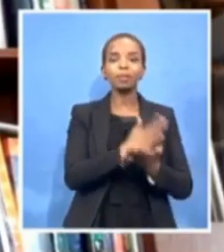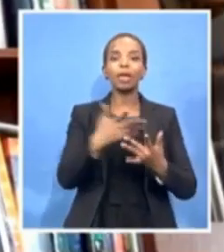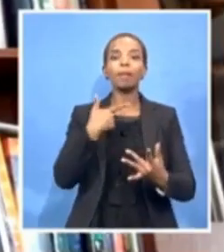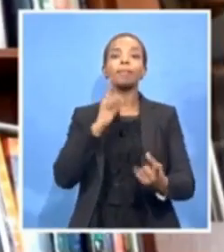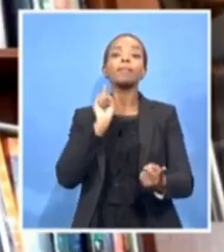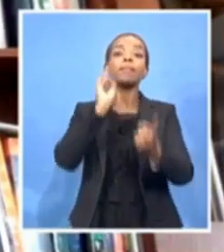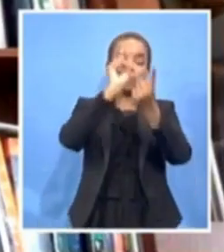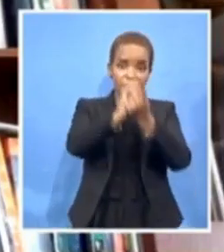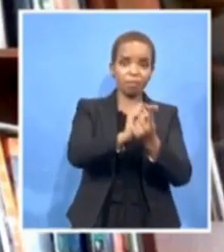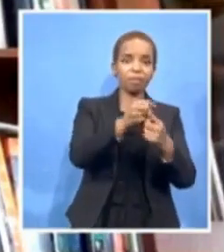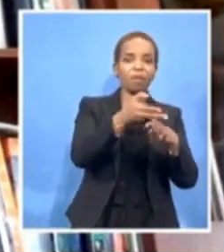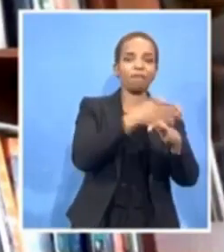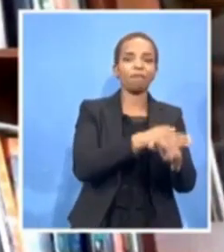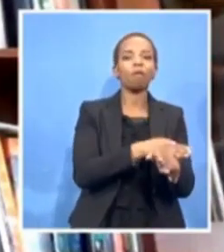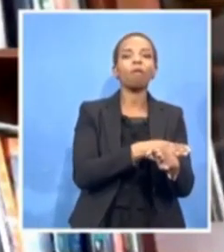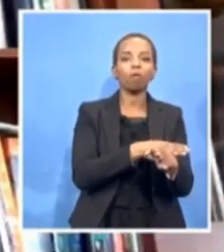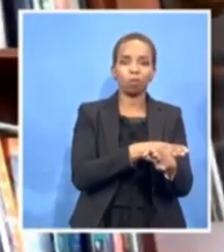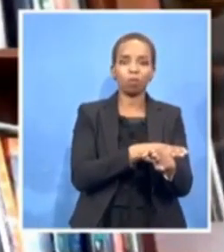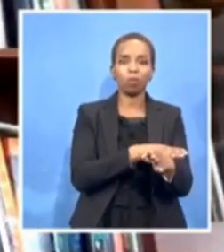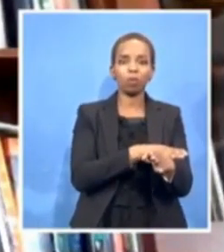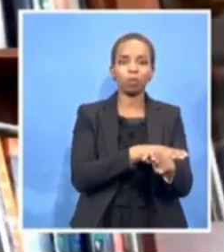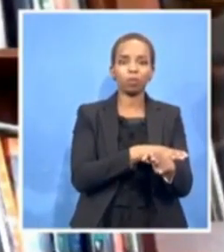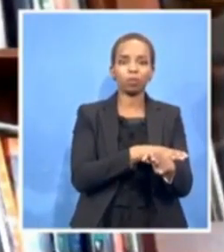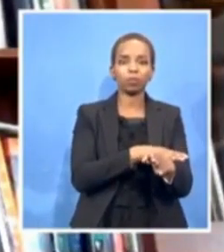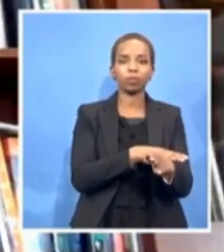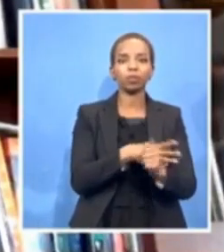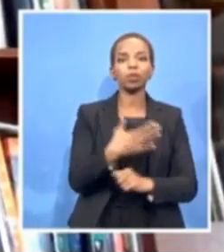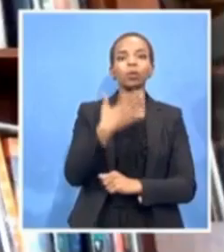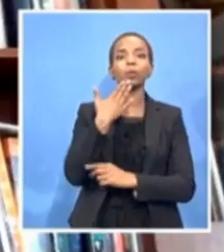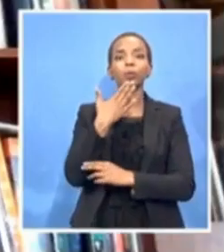Silo Julius Malema.